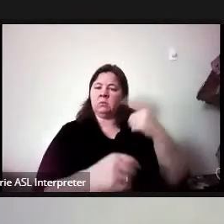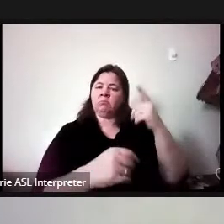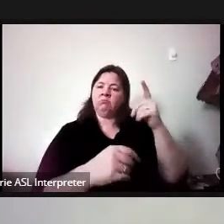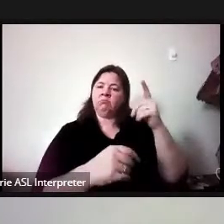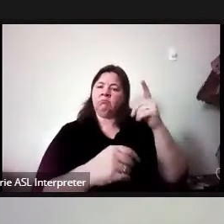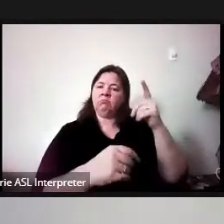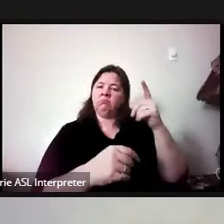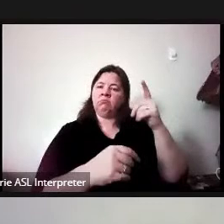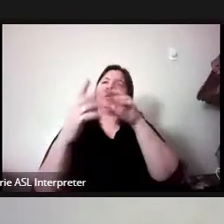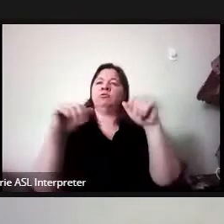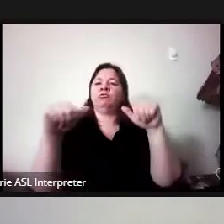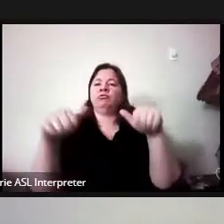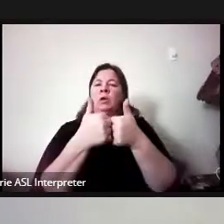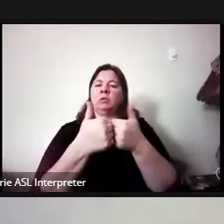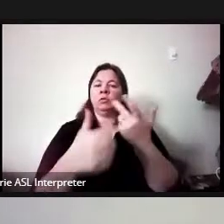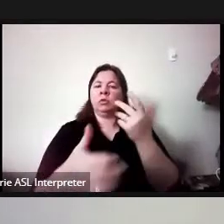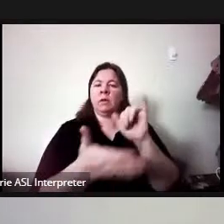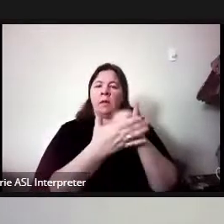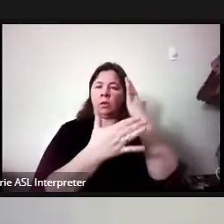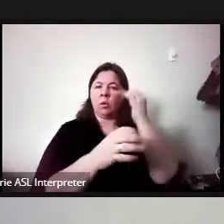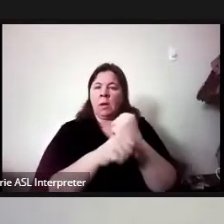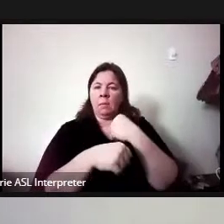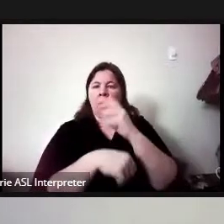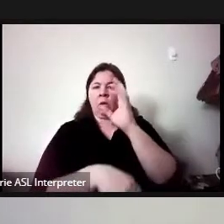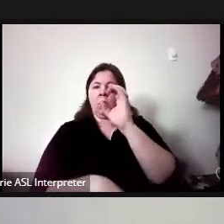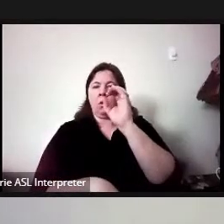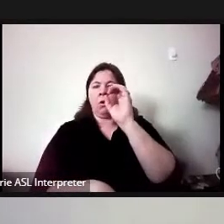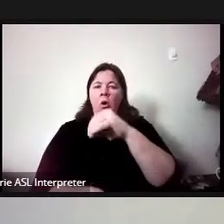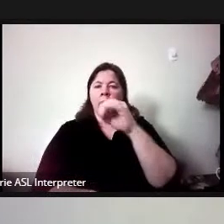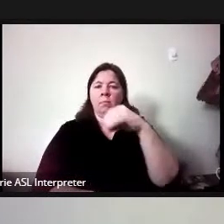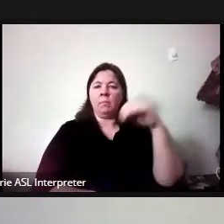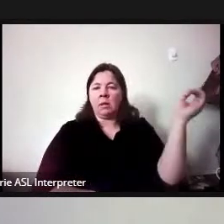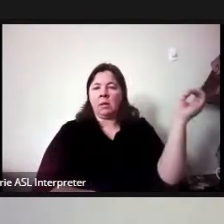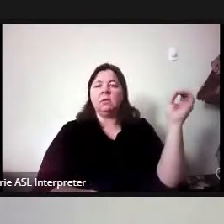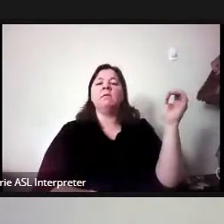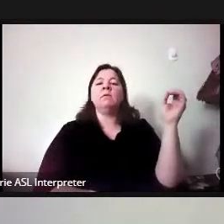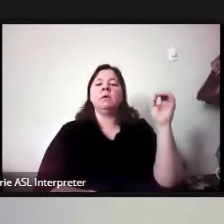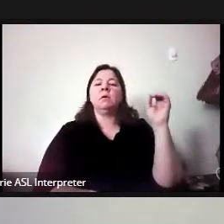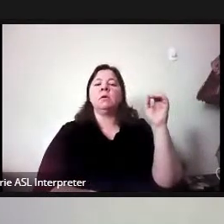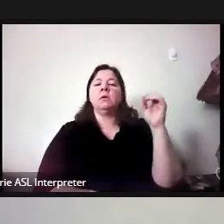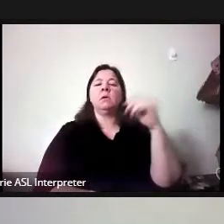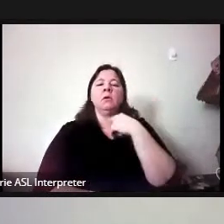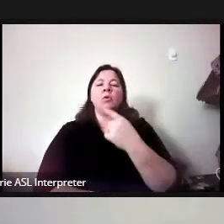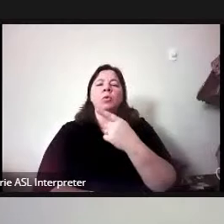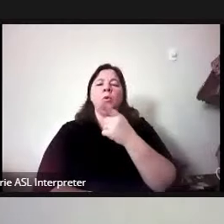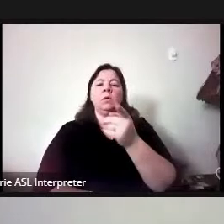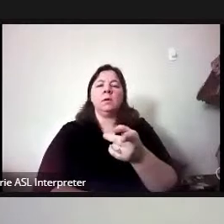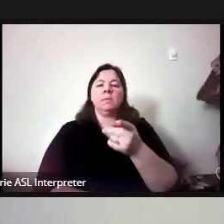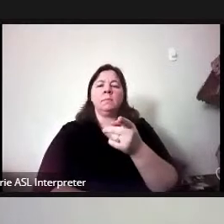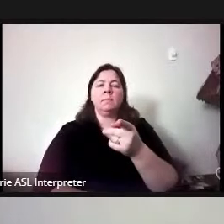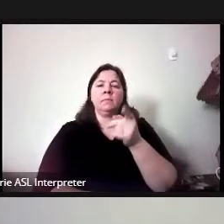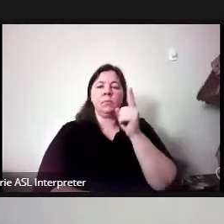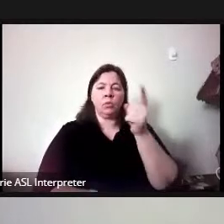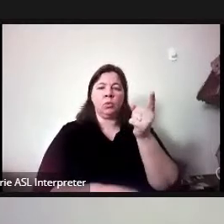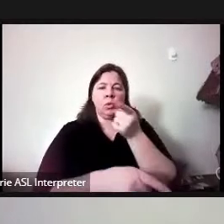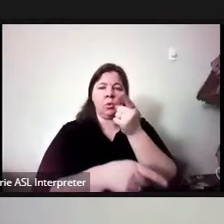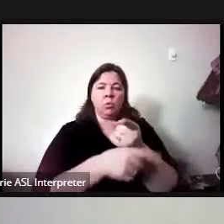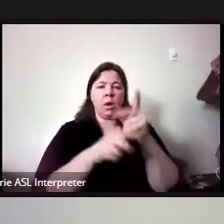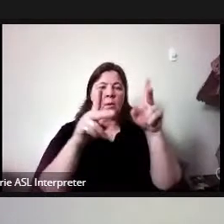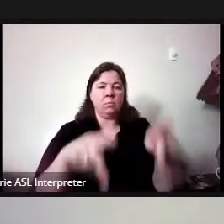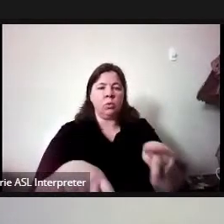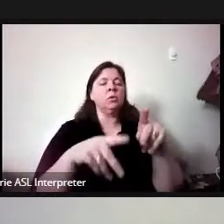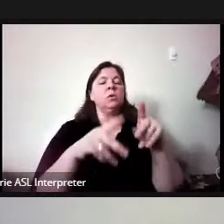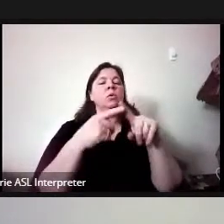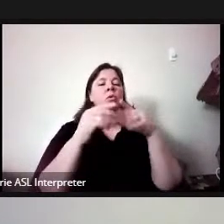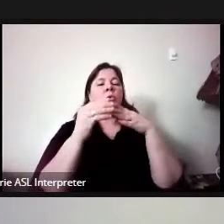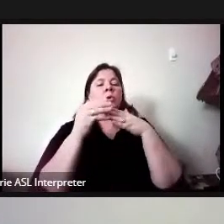the challenges. That's why he's making Onpassive. And even I have told Ash that, Ash, yes, you are the right person to lead